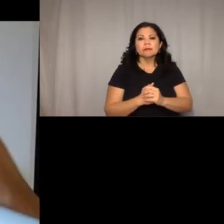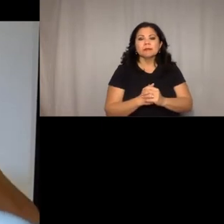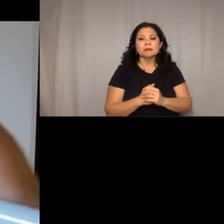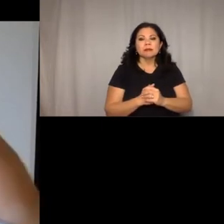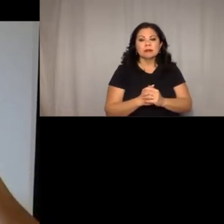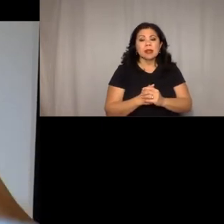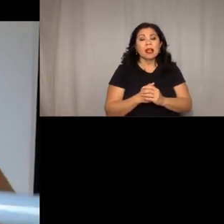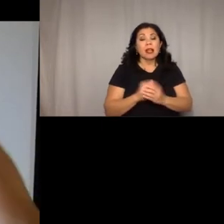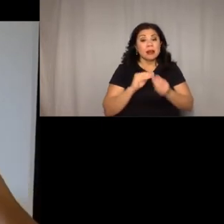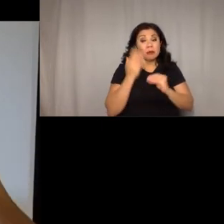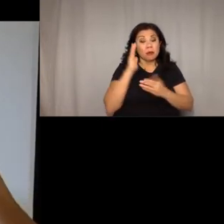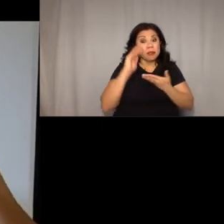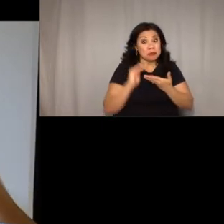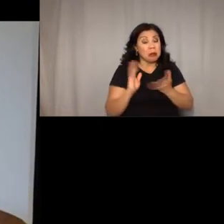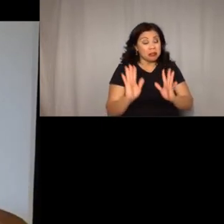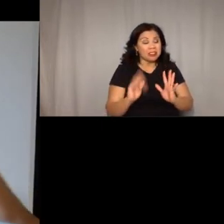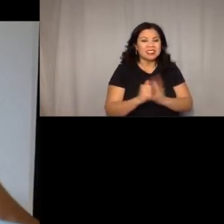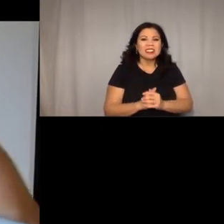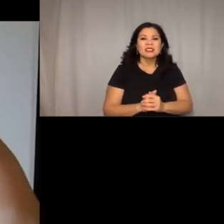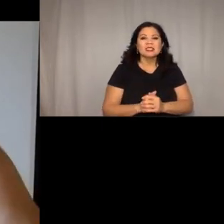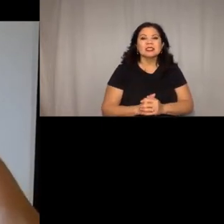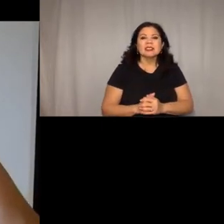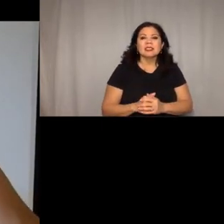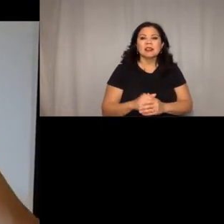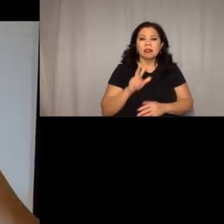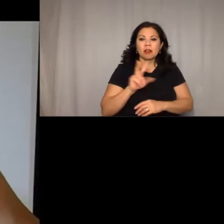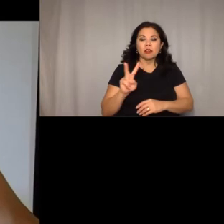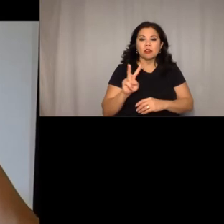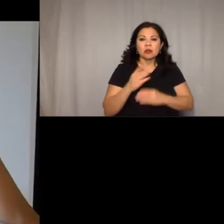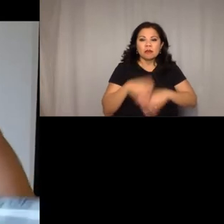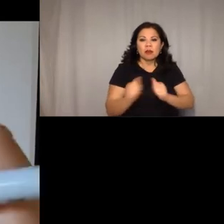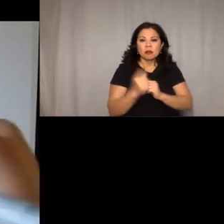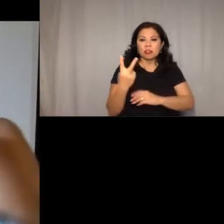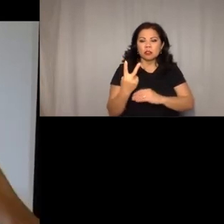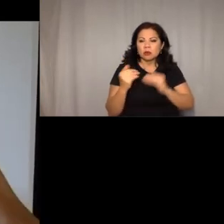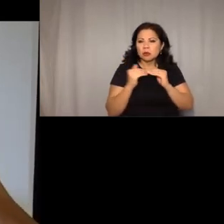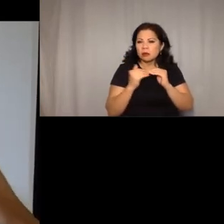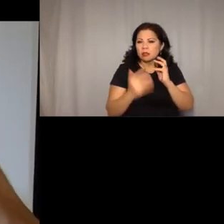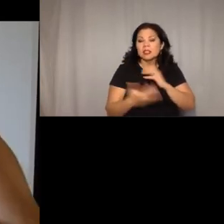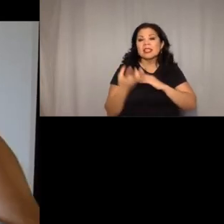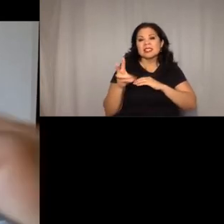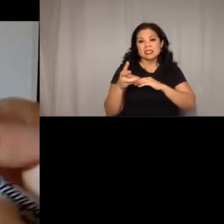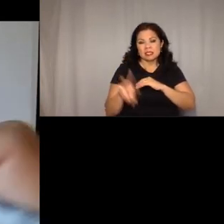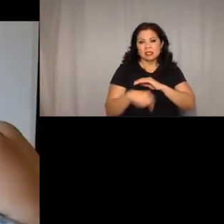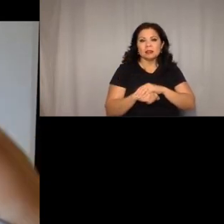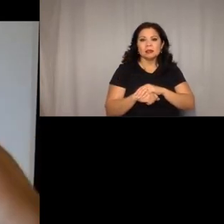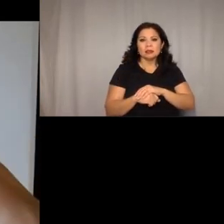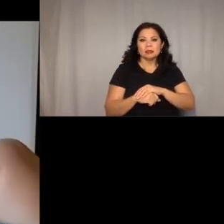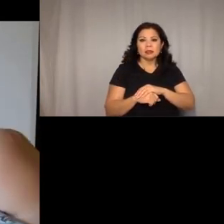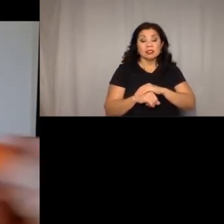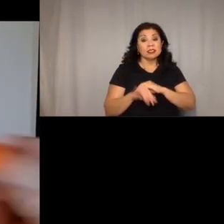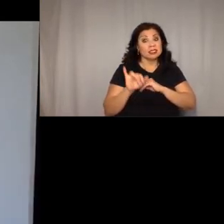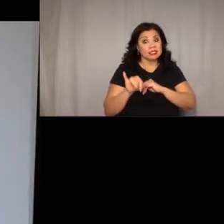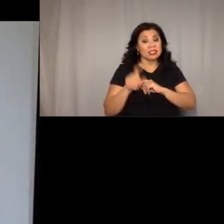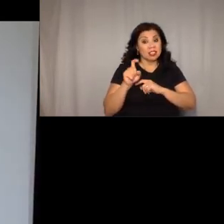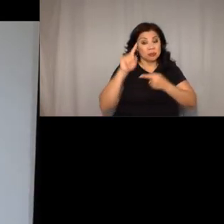smaller numbers. I get 32 divided by 2 is 16, and that